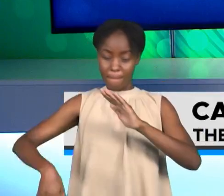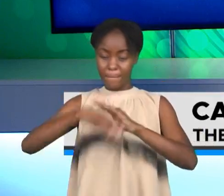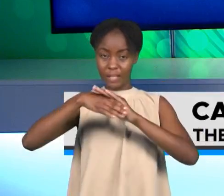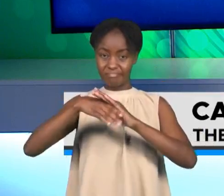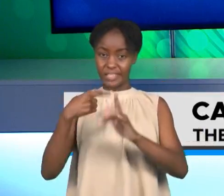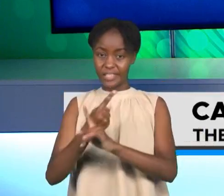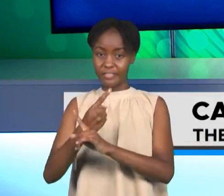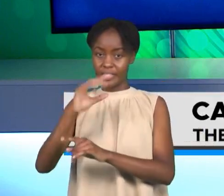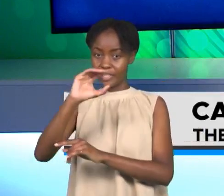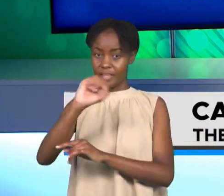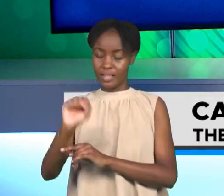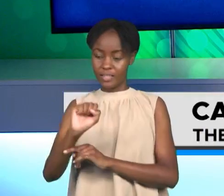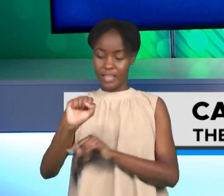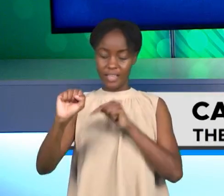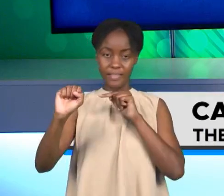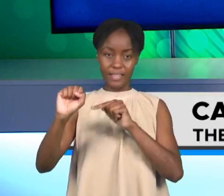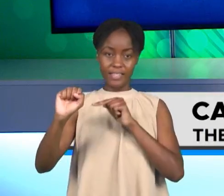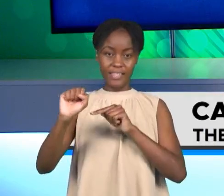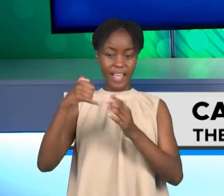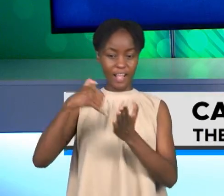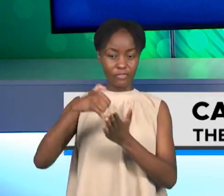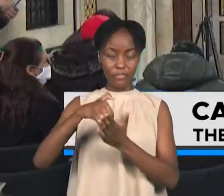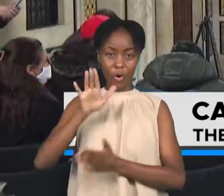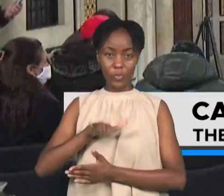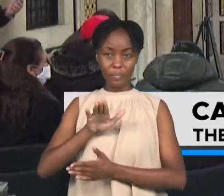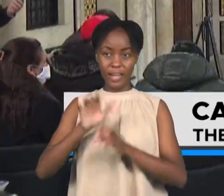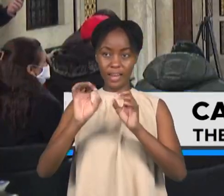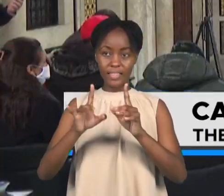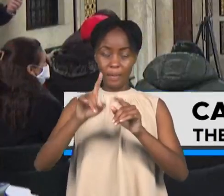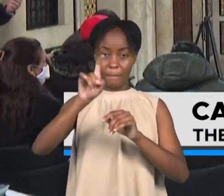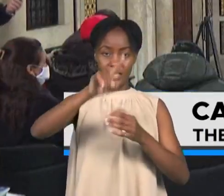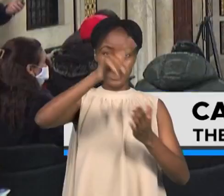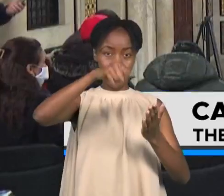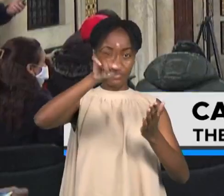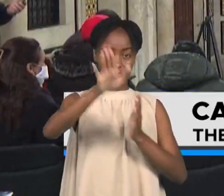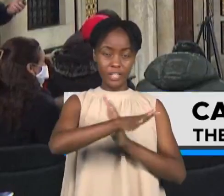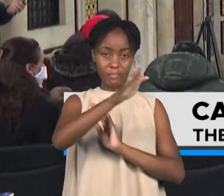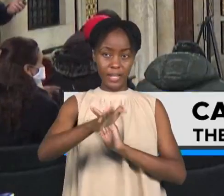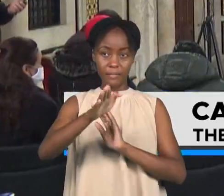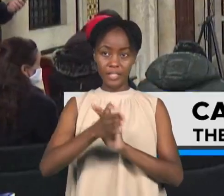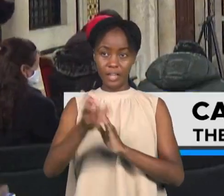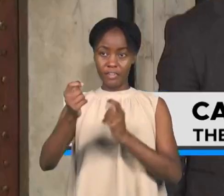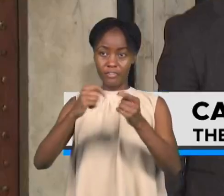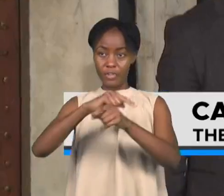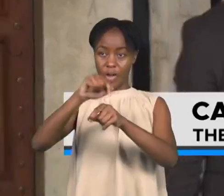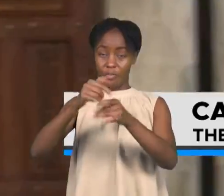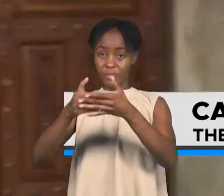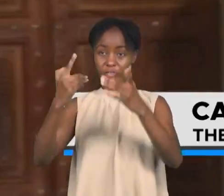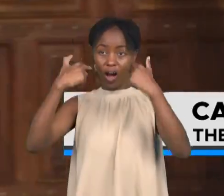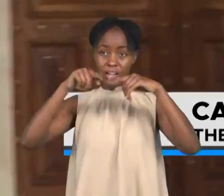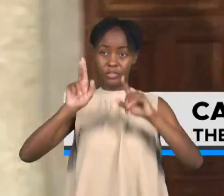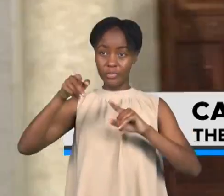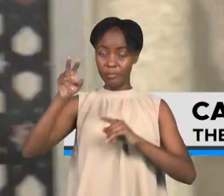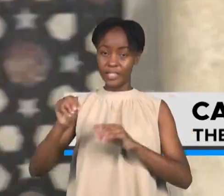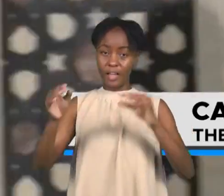which does not include any women, must be approved by Parliament. A few hours before the announcement, Mechichi